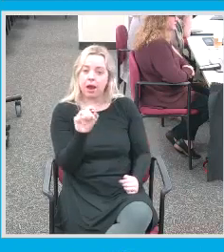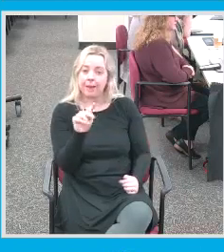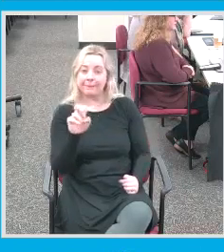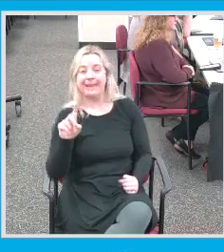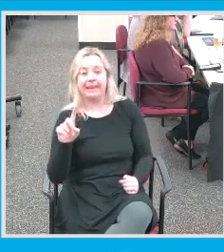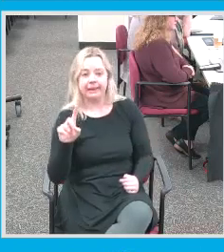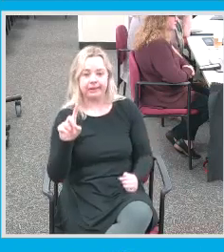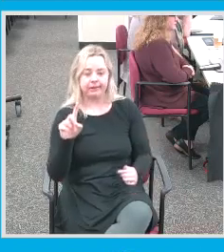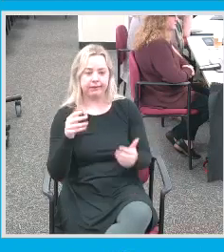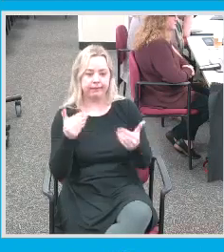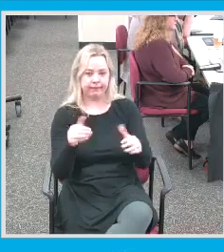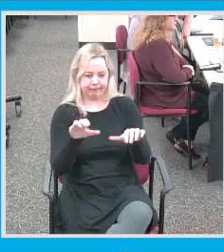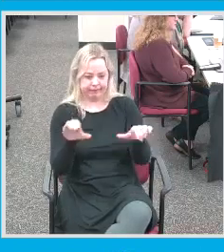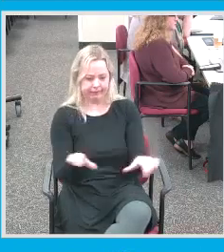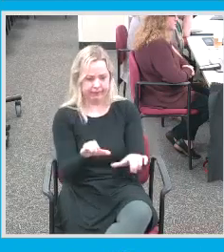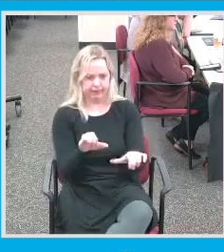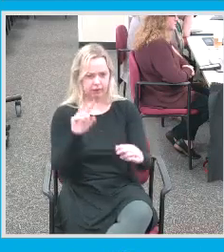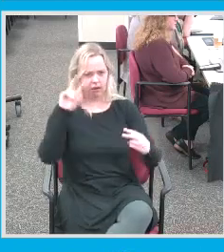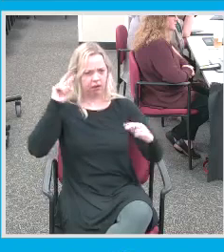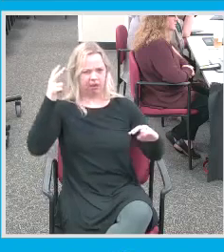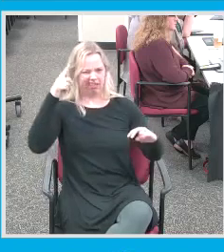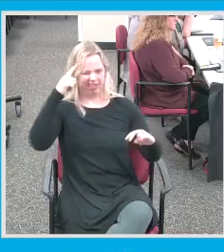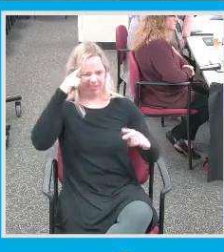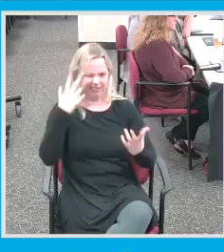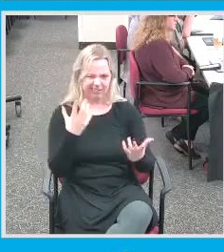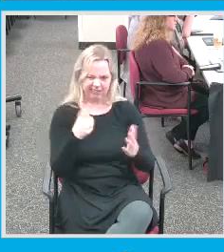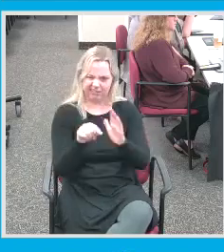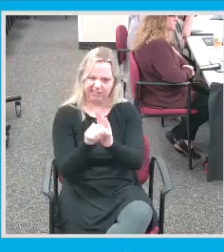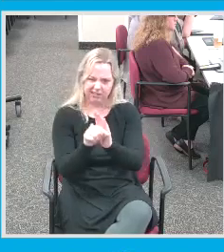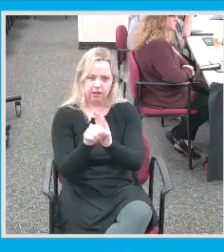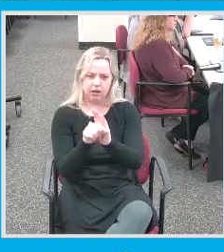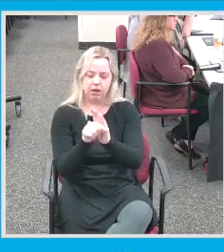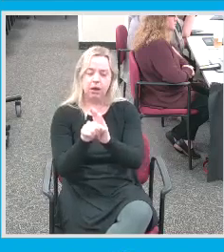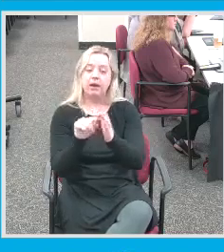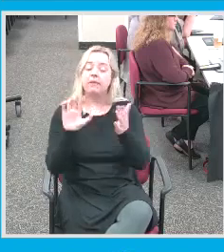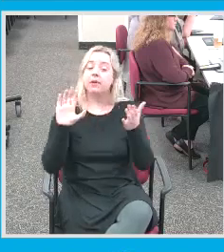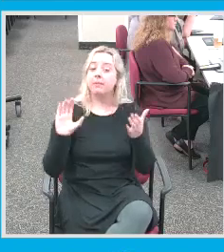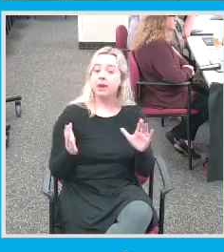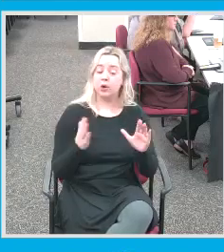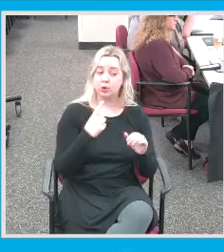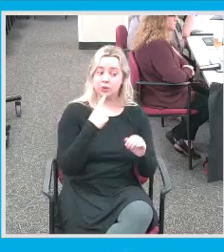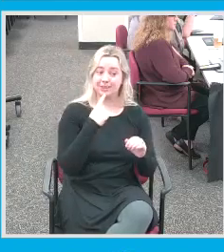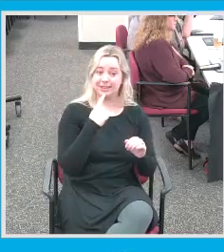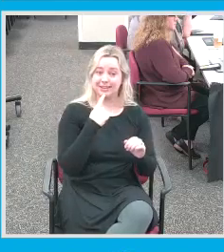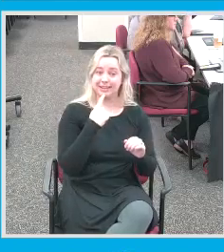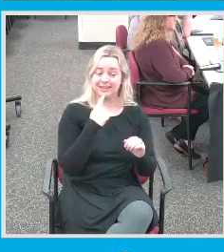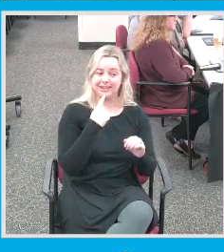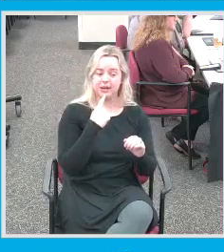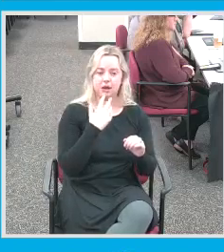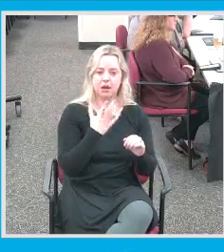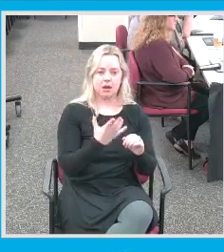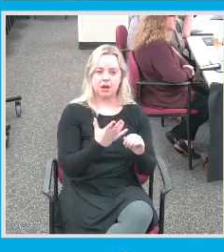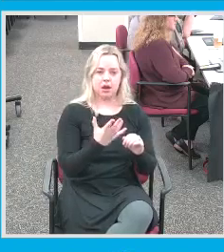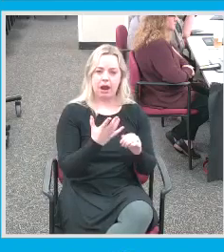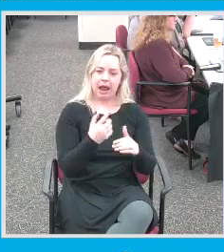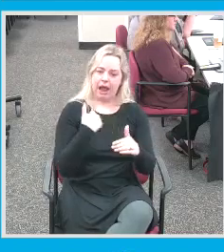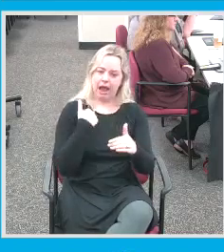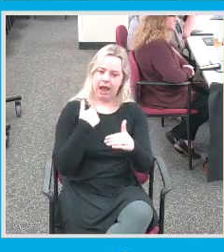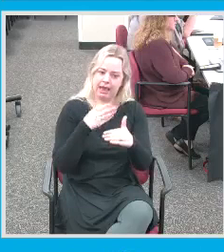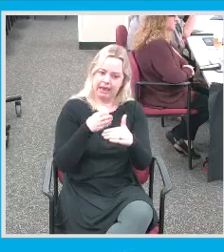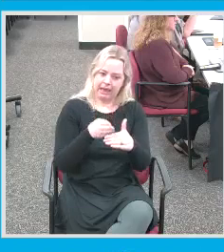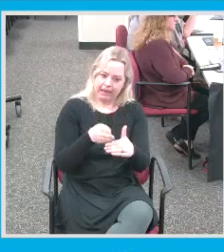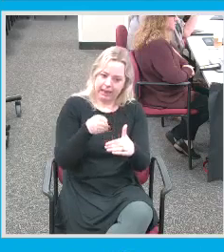robbery. When we say completed, we think of, oh, we checked something off the list. So how we talk about it and saying a death or died